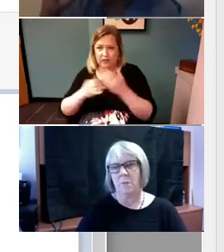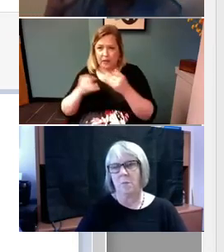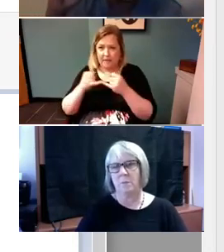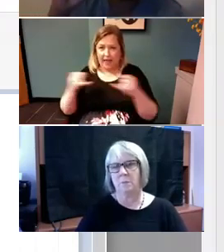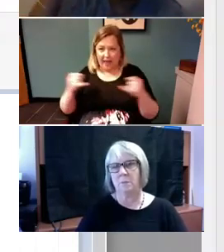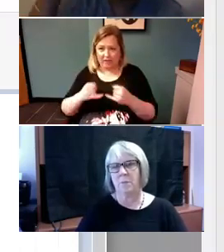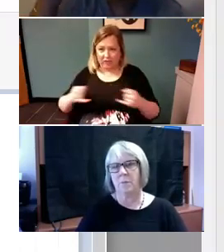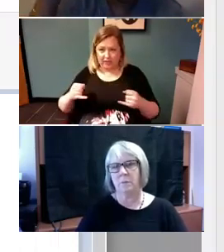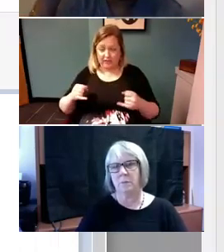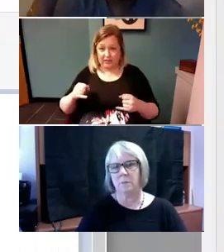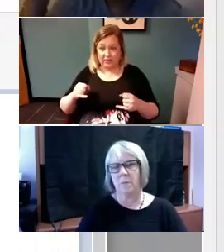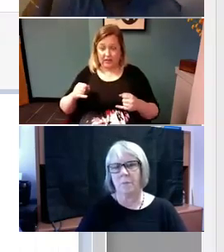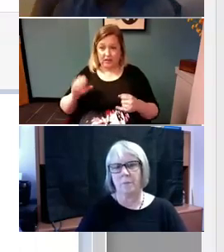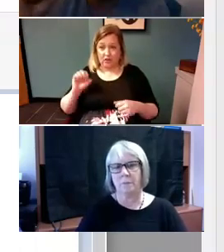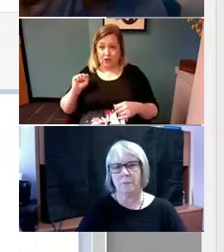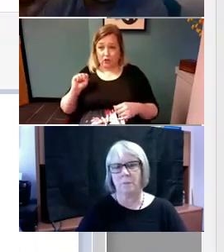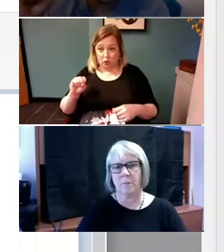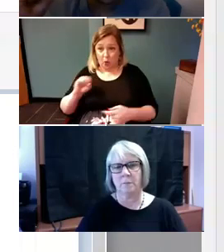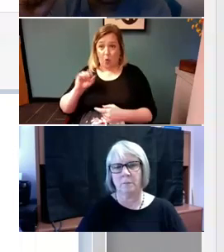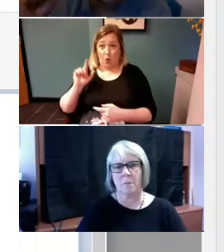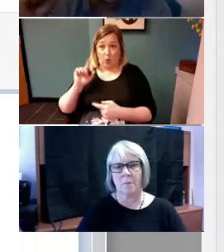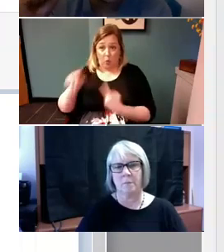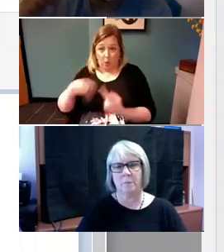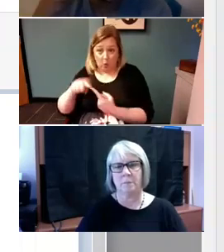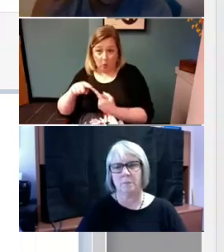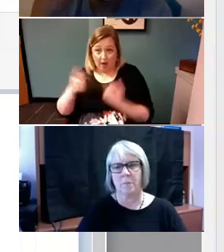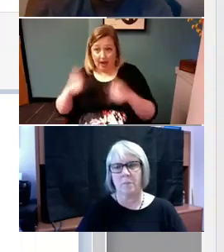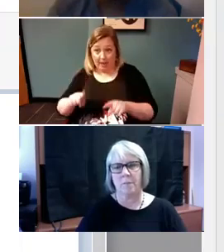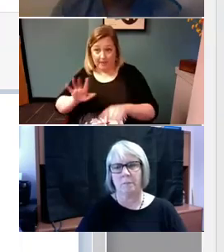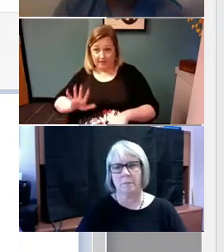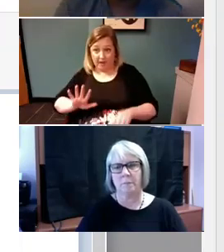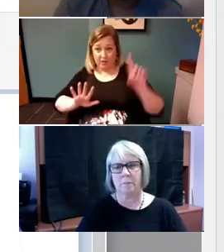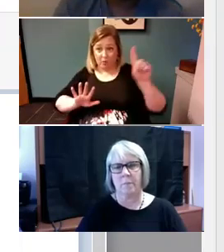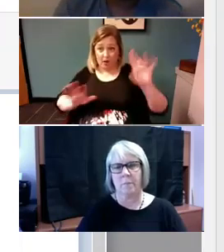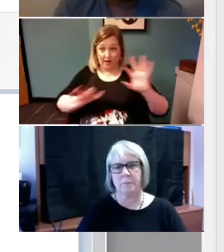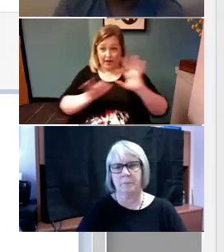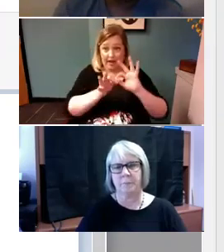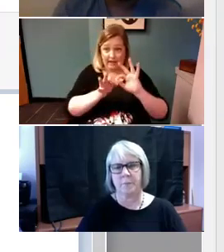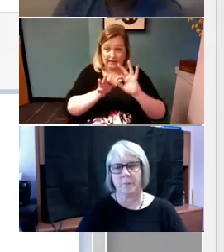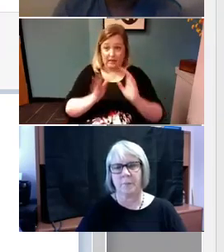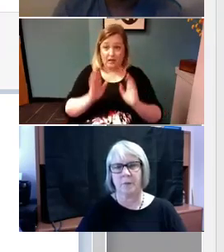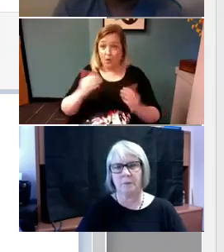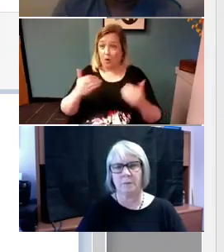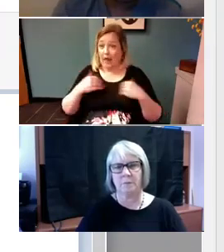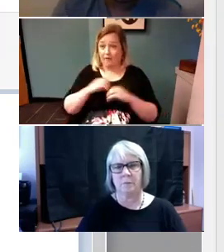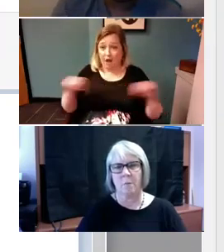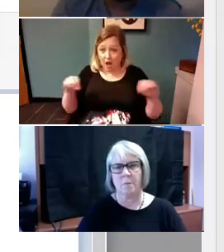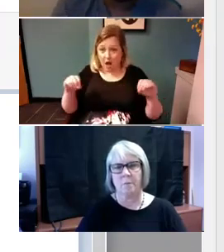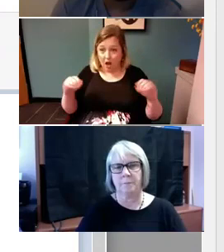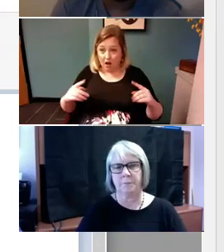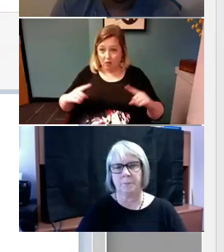when I connect 5 to 1, I don't have any overlapping edges, right? Tejaswani, so we cannot have,